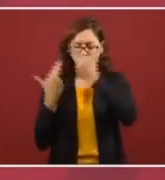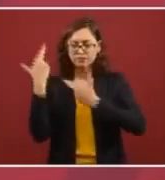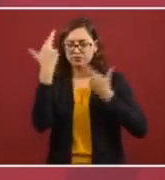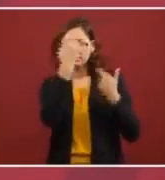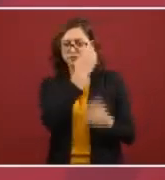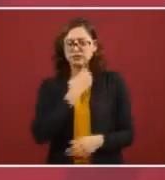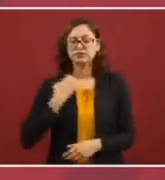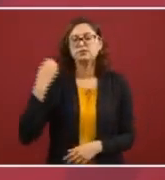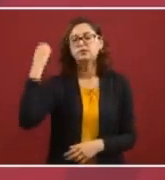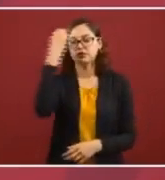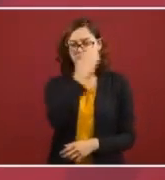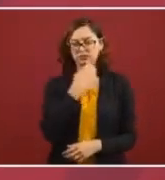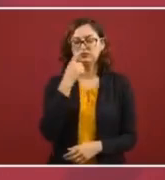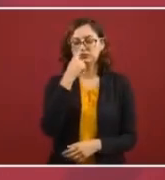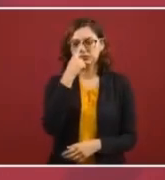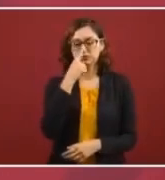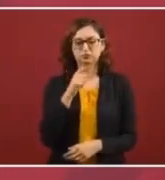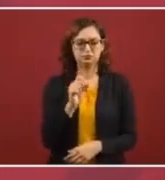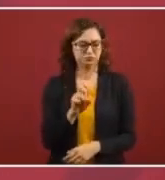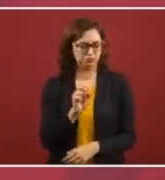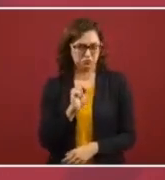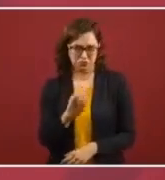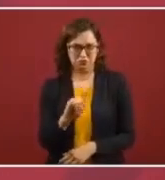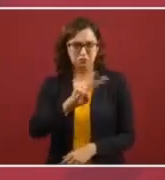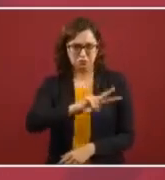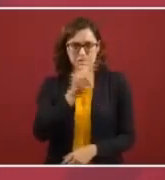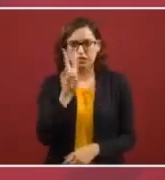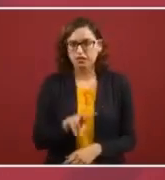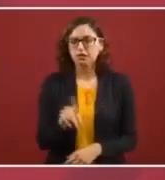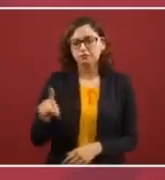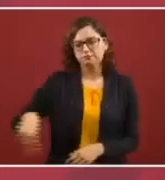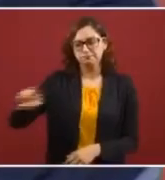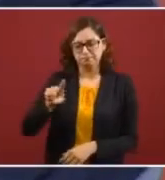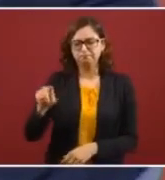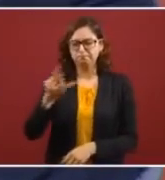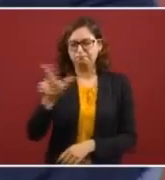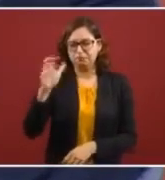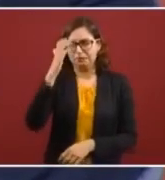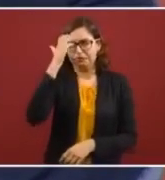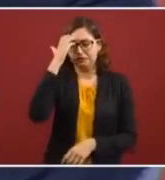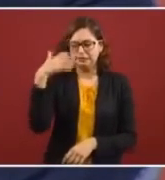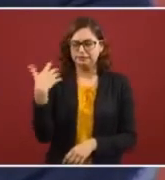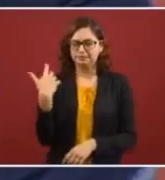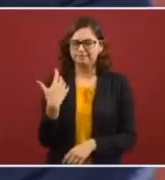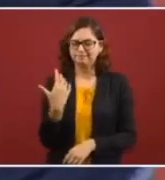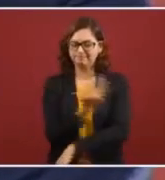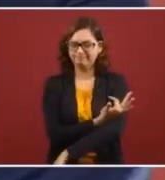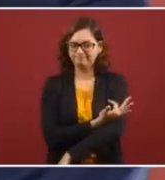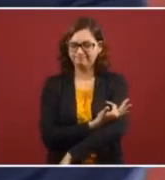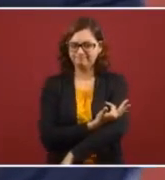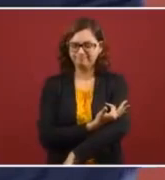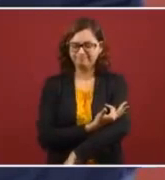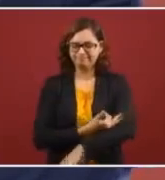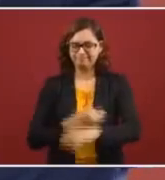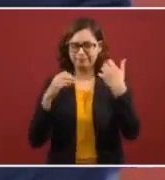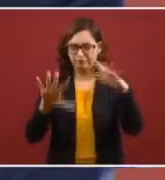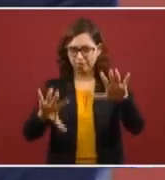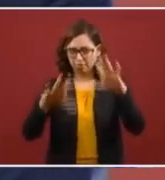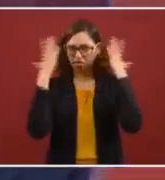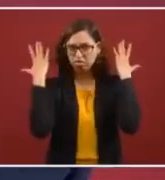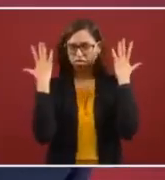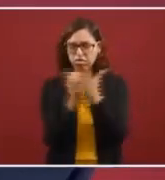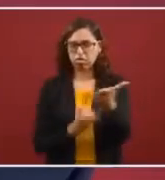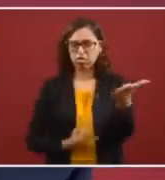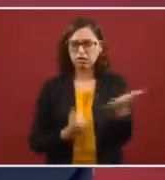They're evaluating, and they recognize that in effect that it was an action that was